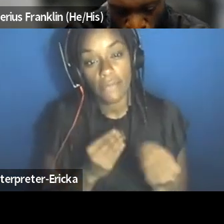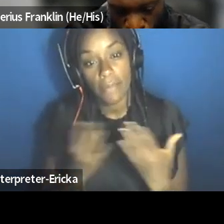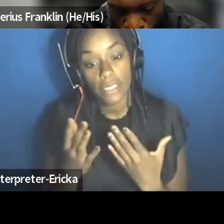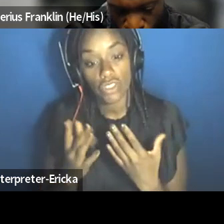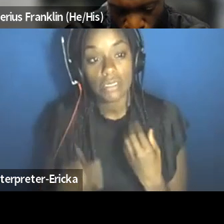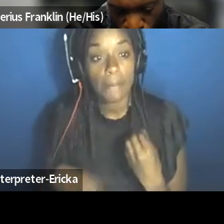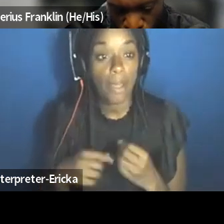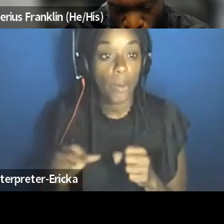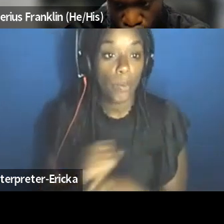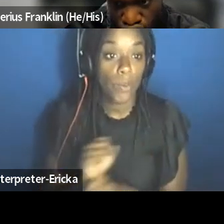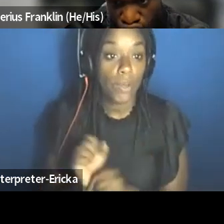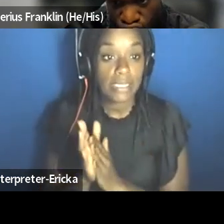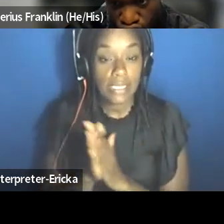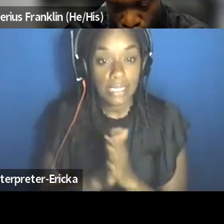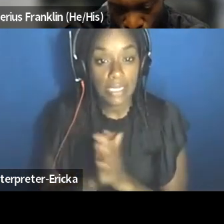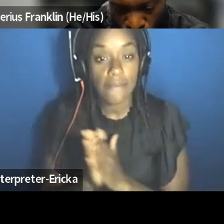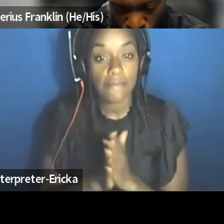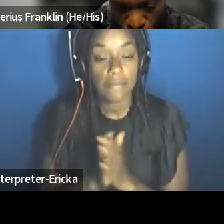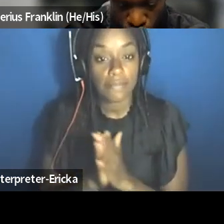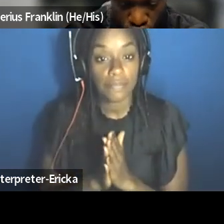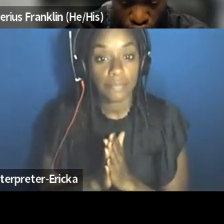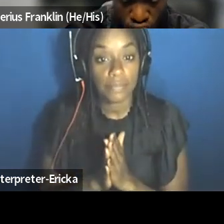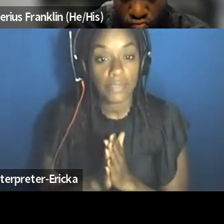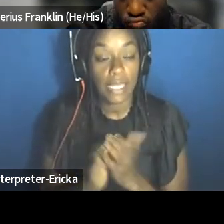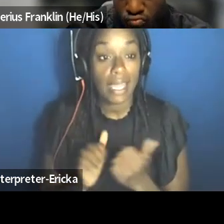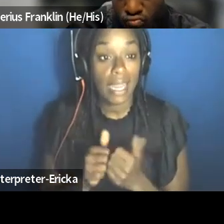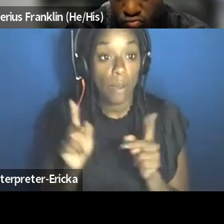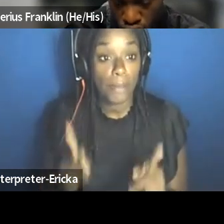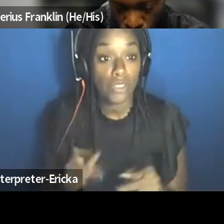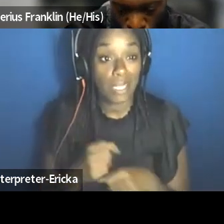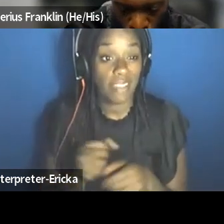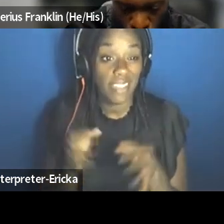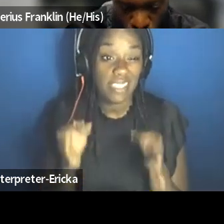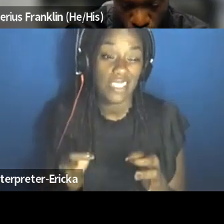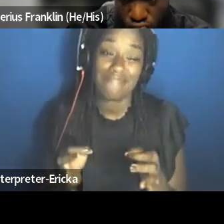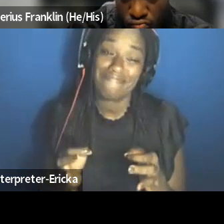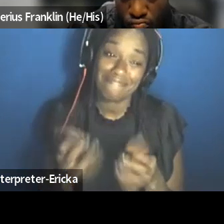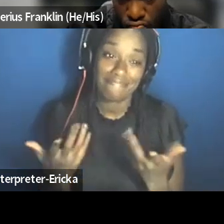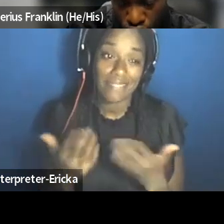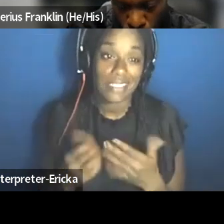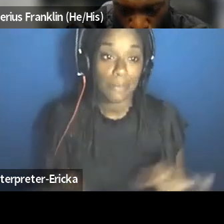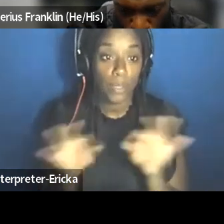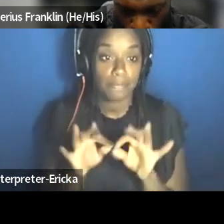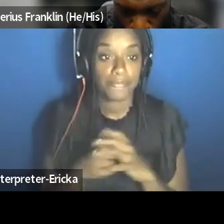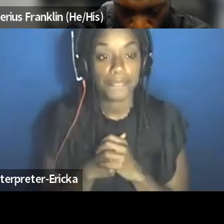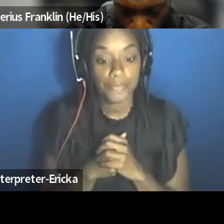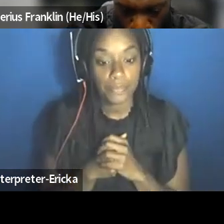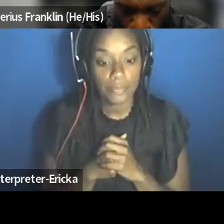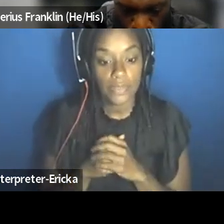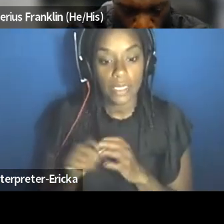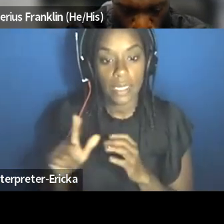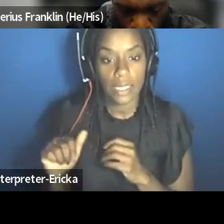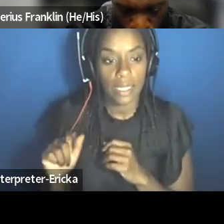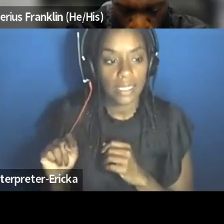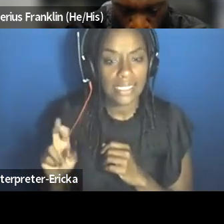incentives and how someone were to make that decision is incredibly important. Okay, Latira, I don't